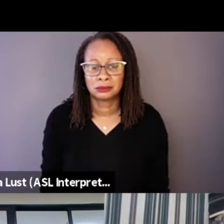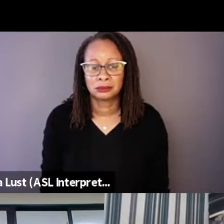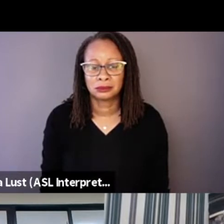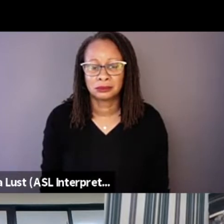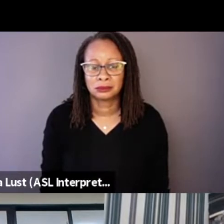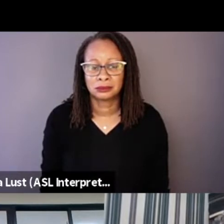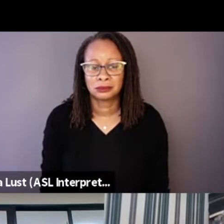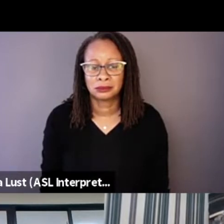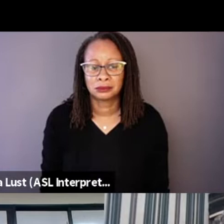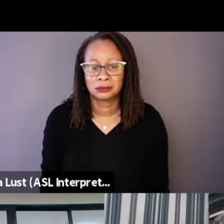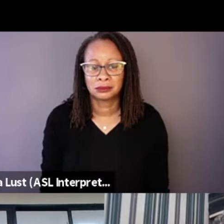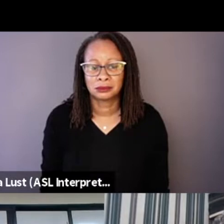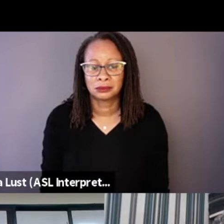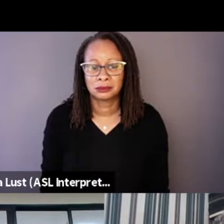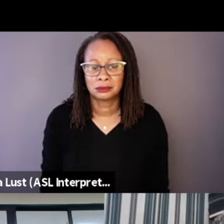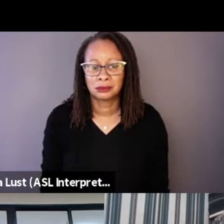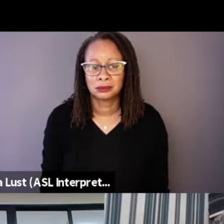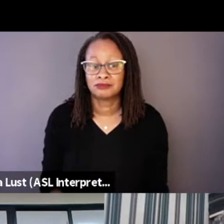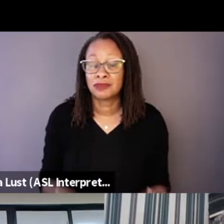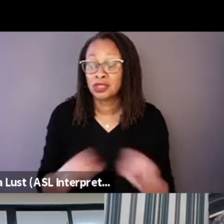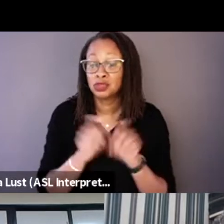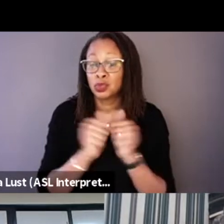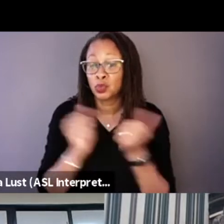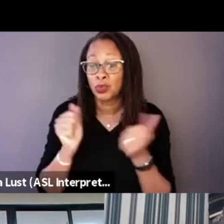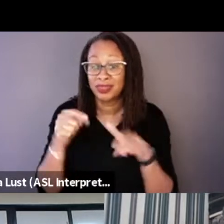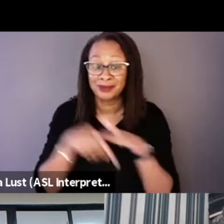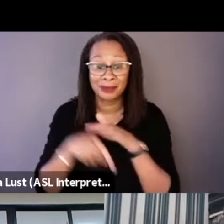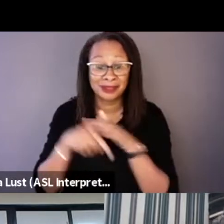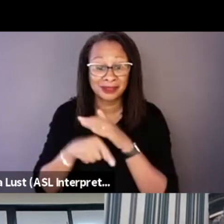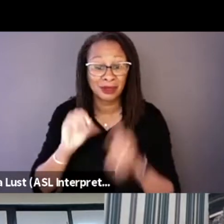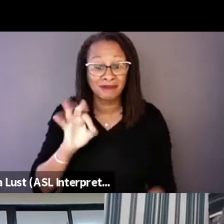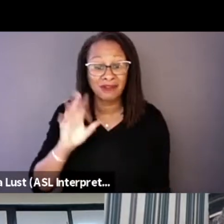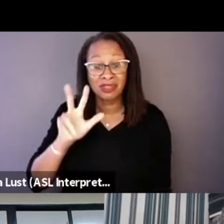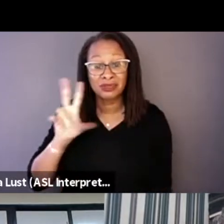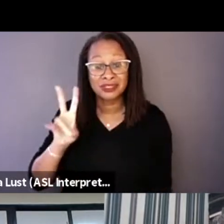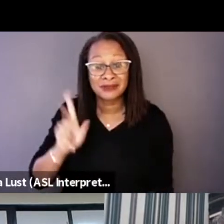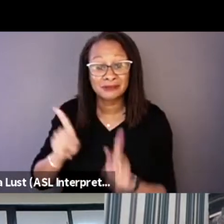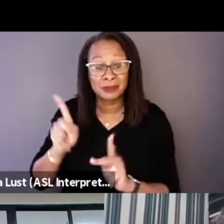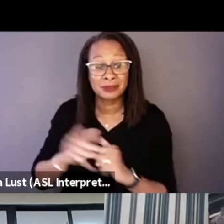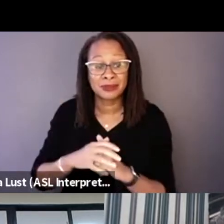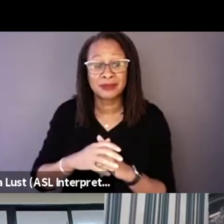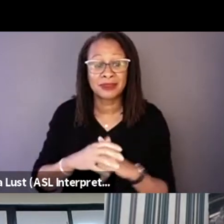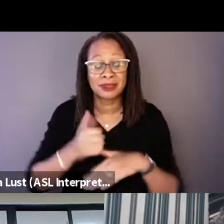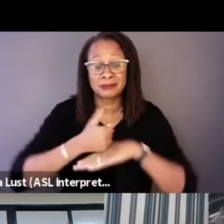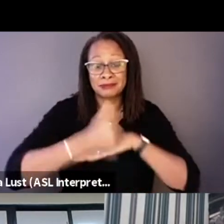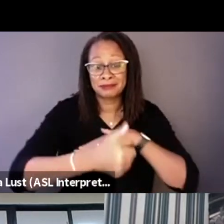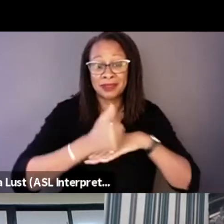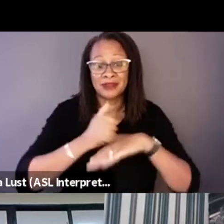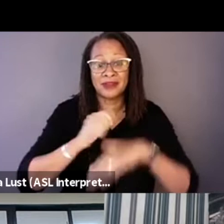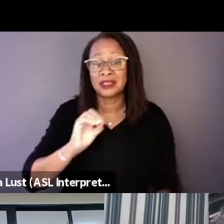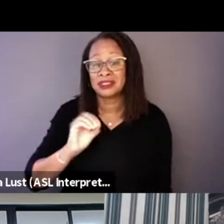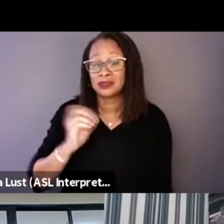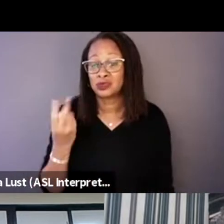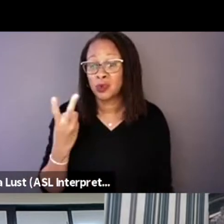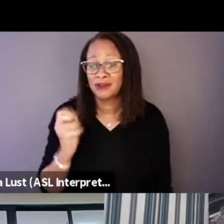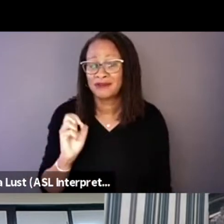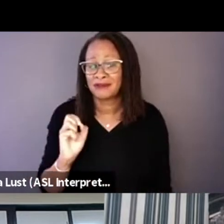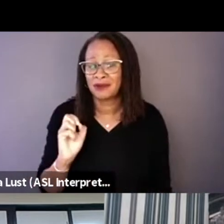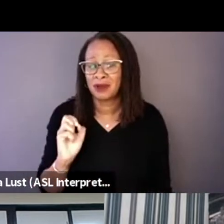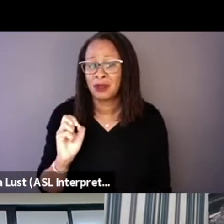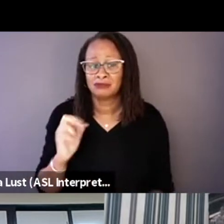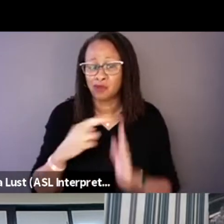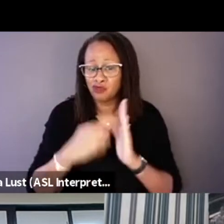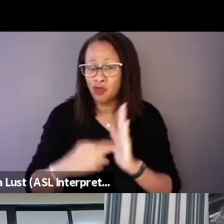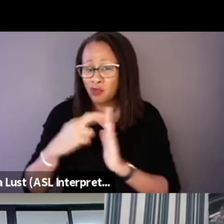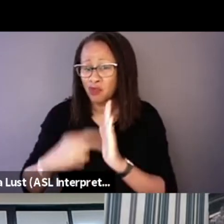todas las medidas. And also with the massacre of 37, the sentence of 012, all of the different rulings at